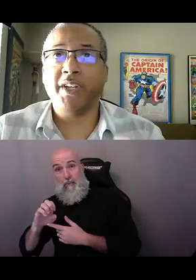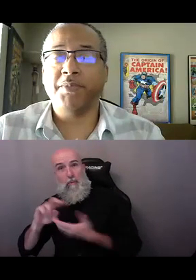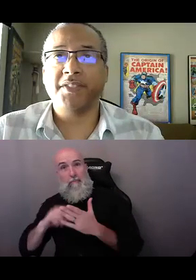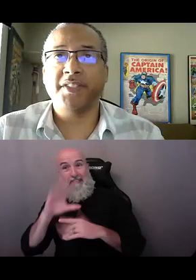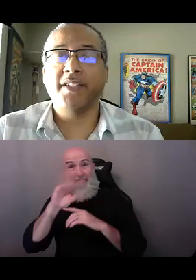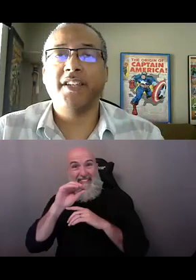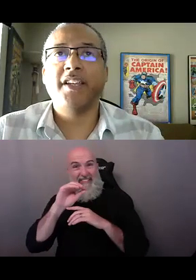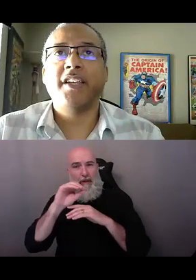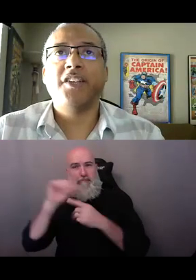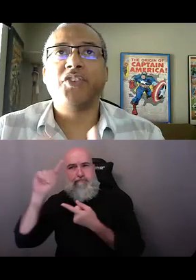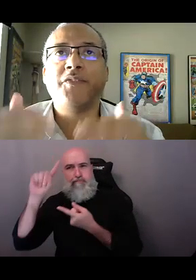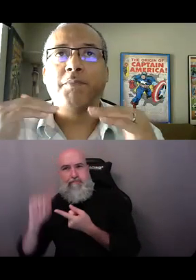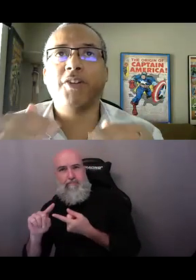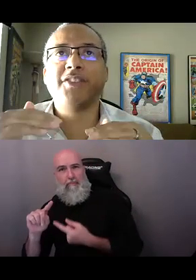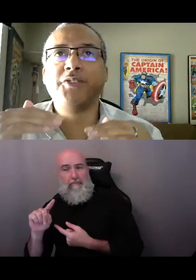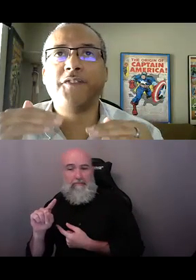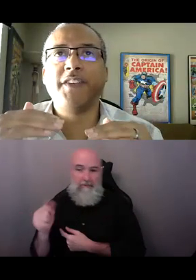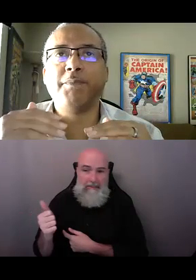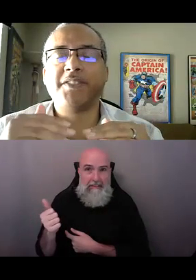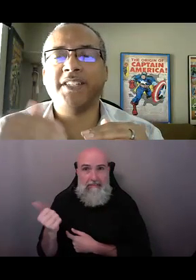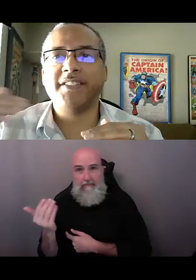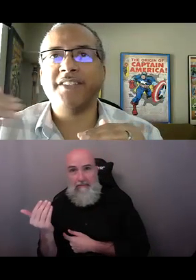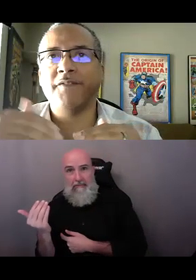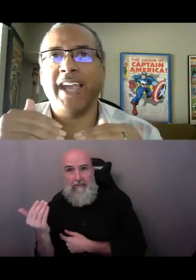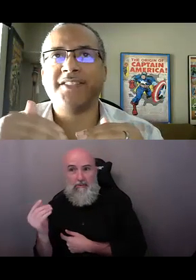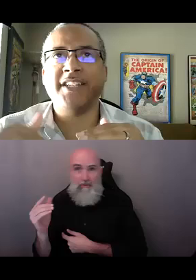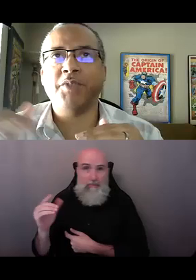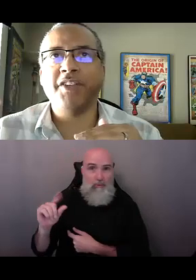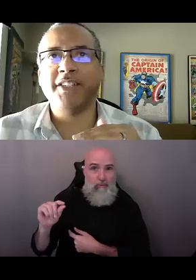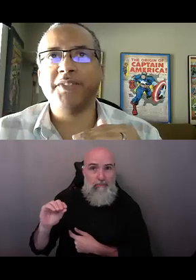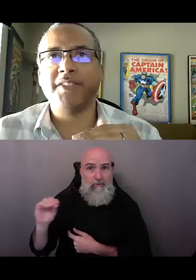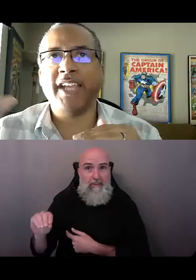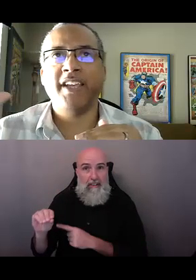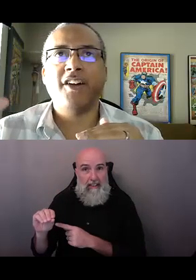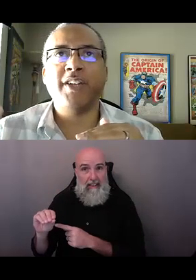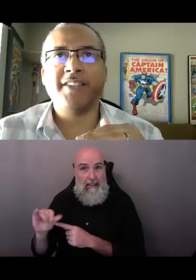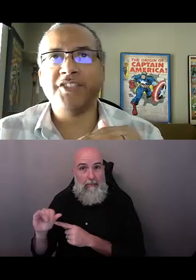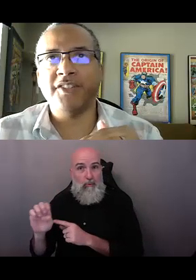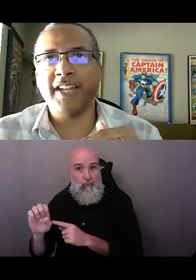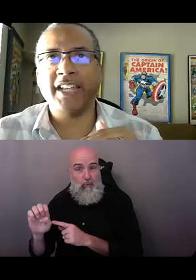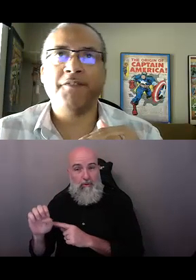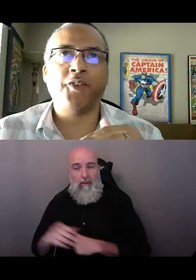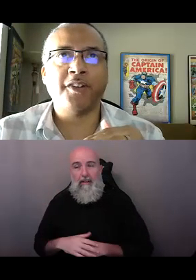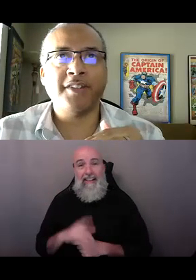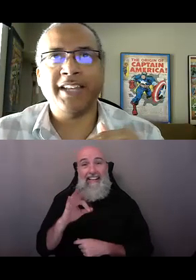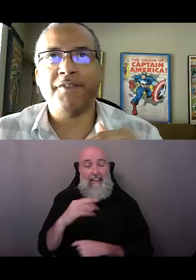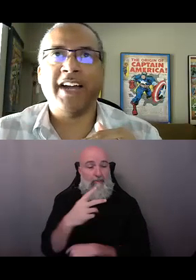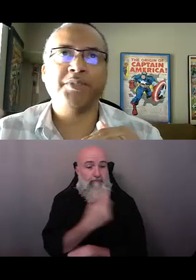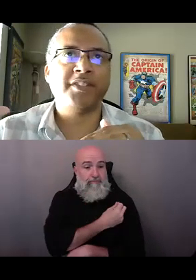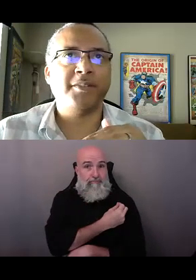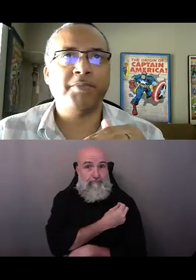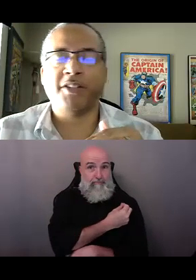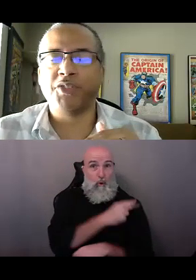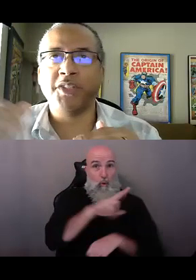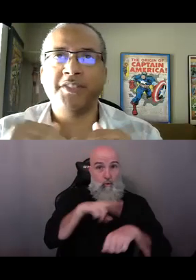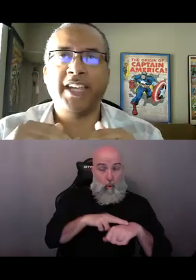15, 20%. So if the person who's 50% takes the vaccine, and when you hear them say, oh, it takes you to 94,